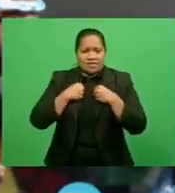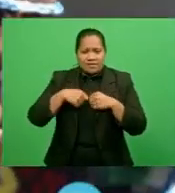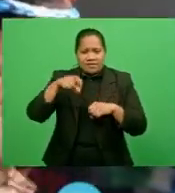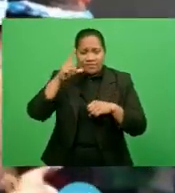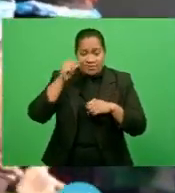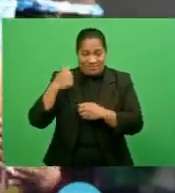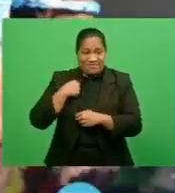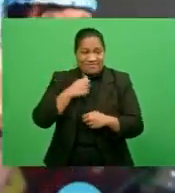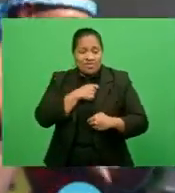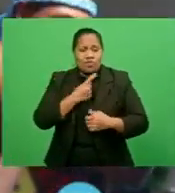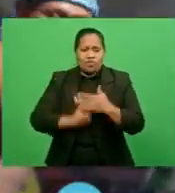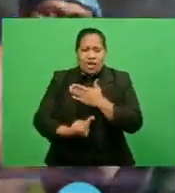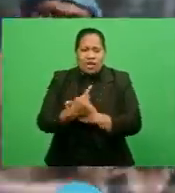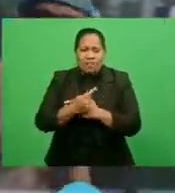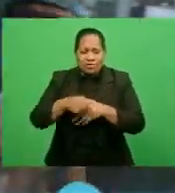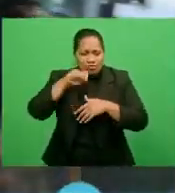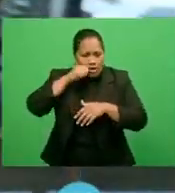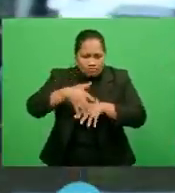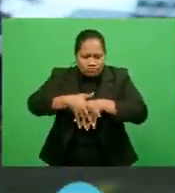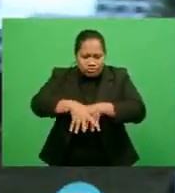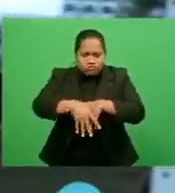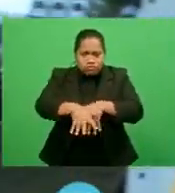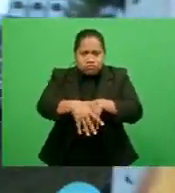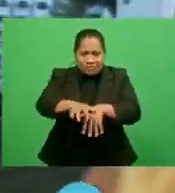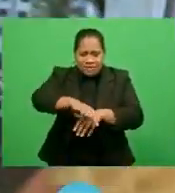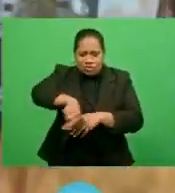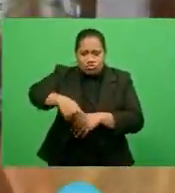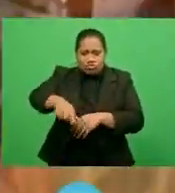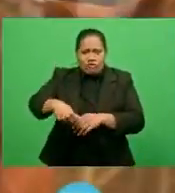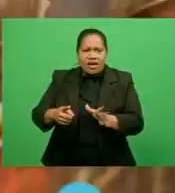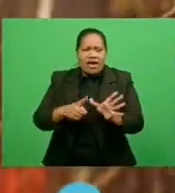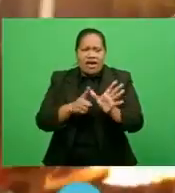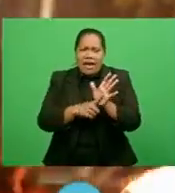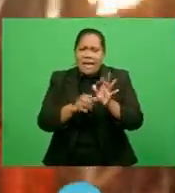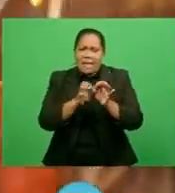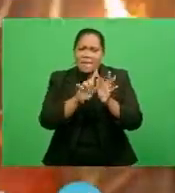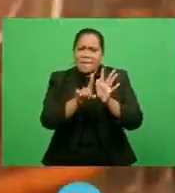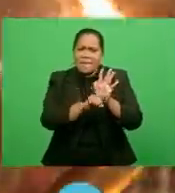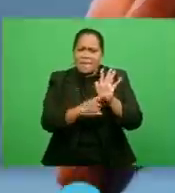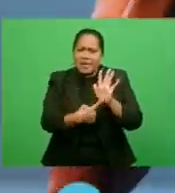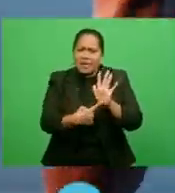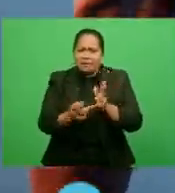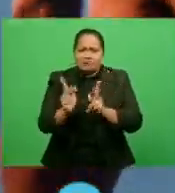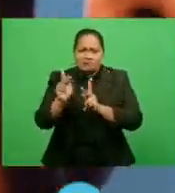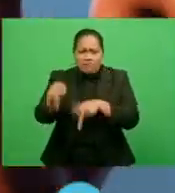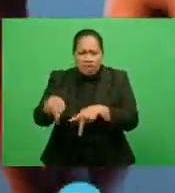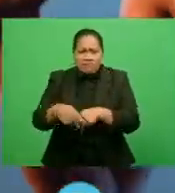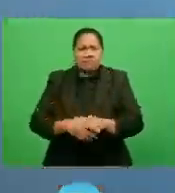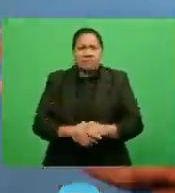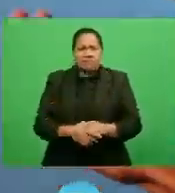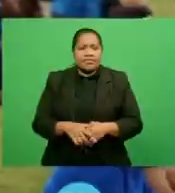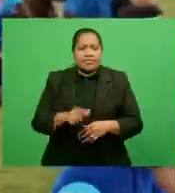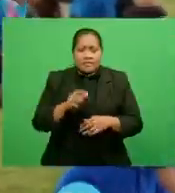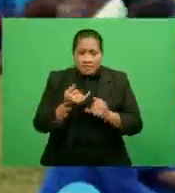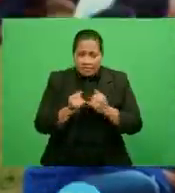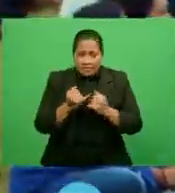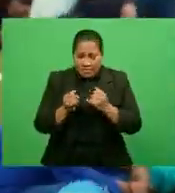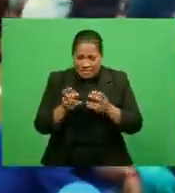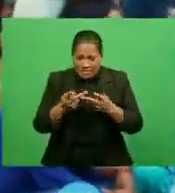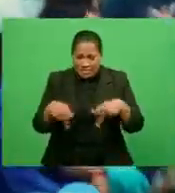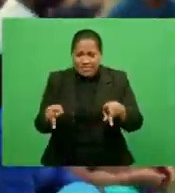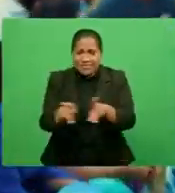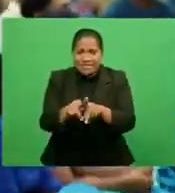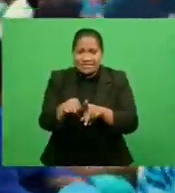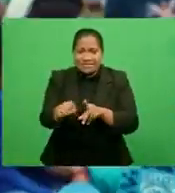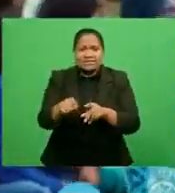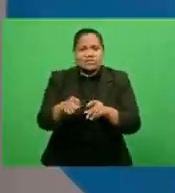will proudly parade in Suva's Albert Park, the very spot that Queen Victoria's great-great-great-grandson, Prince